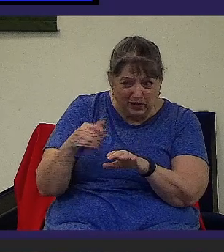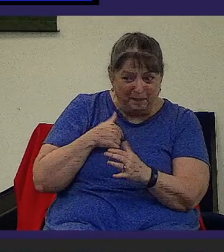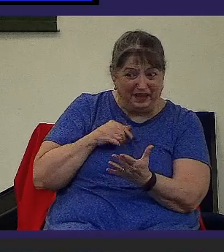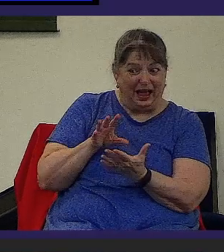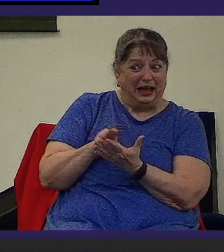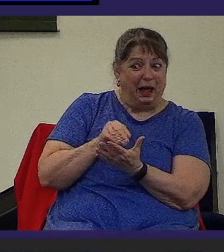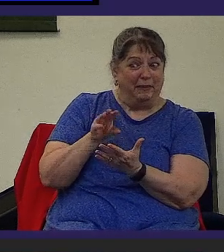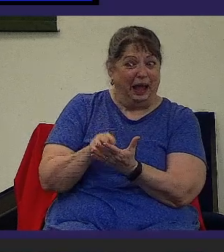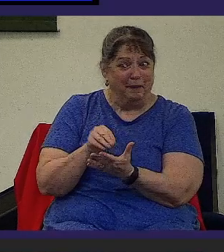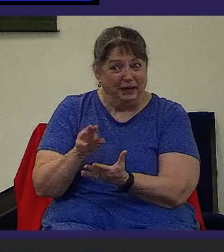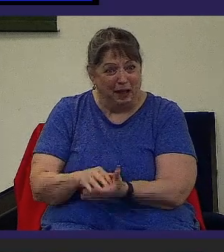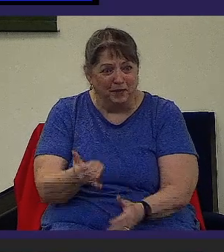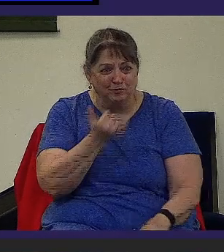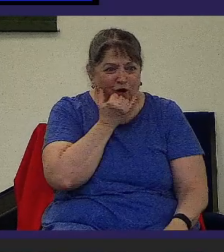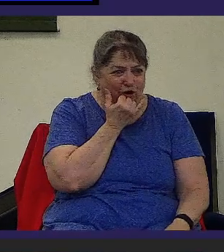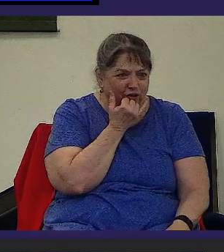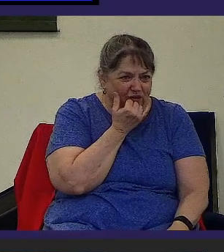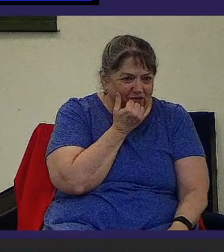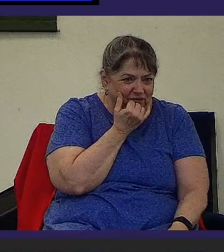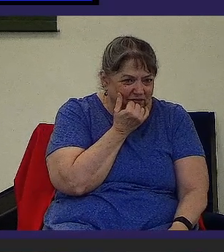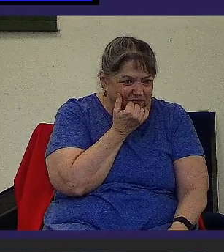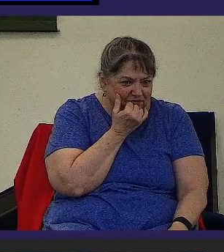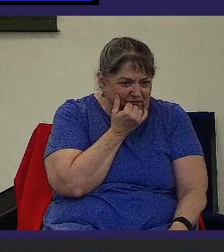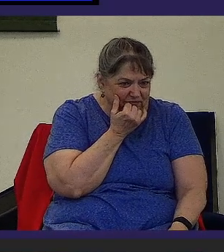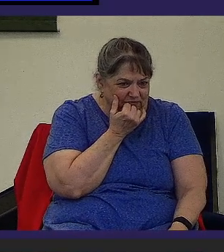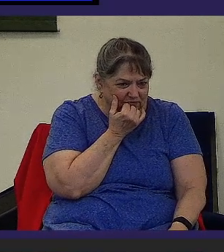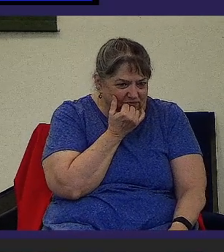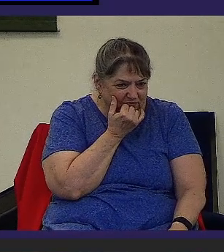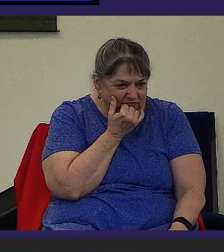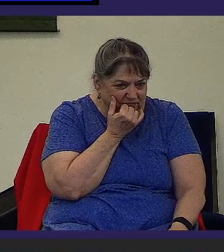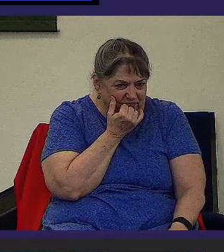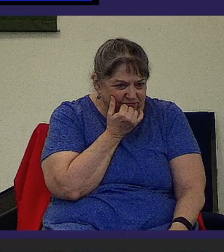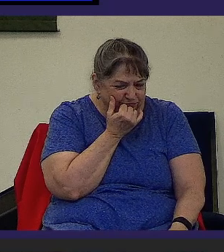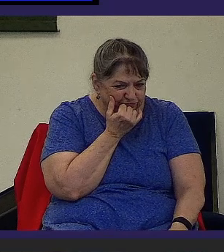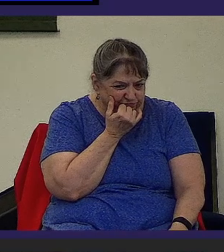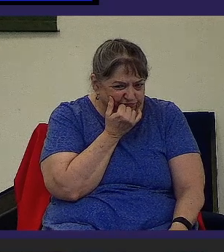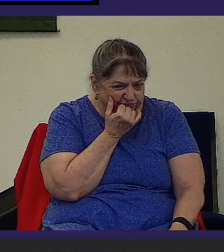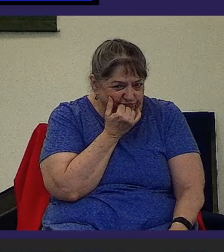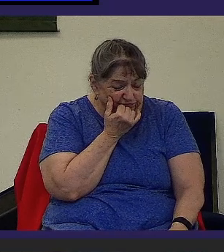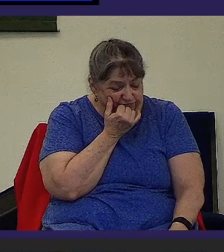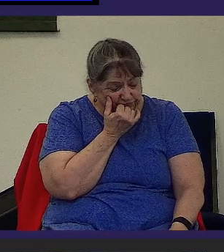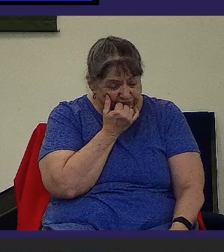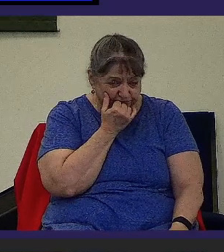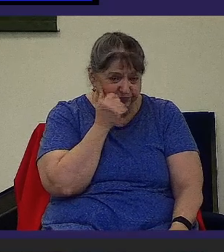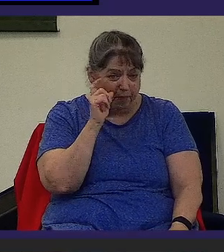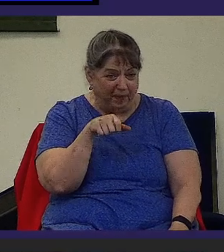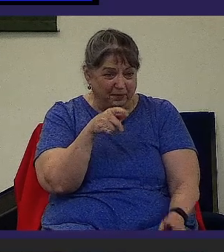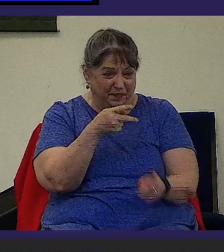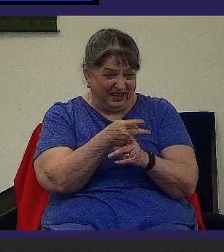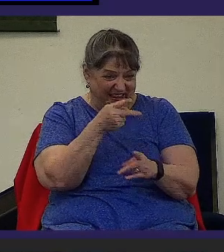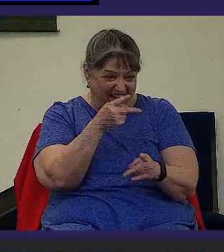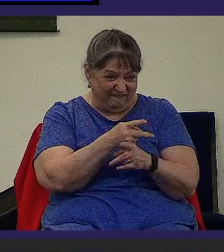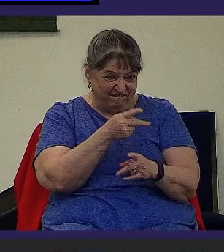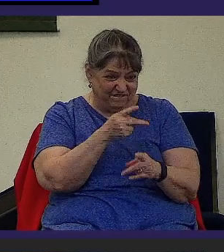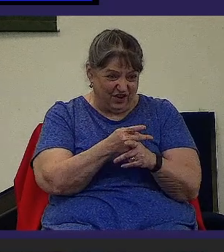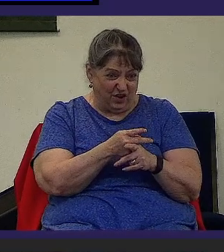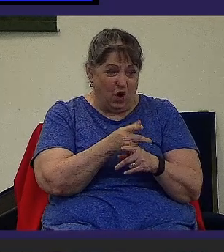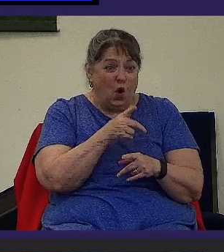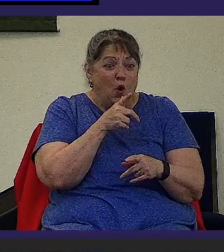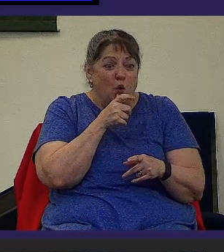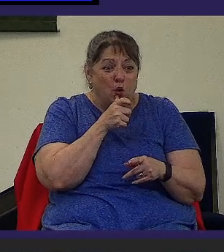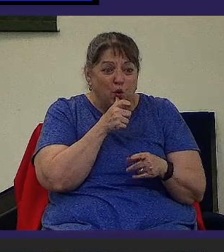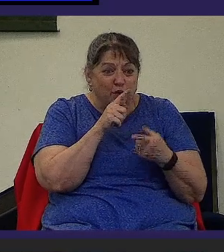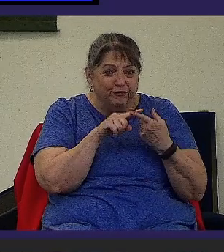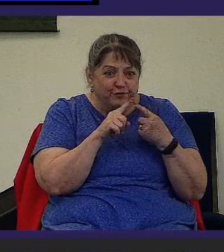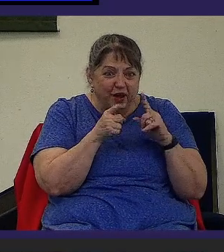message on that verse all alone maybe one day bad company corrupts good character so yes you got to watch yourself but you also watch the people you